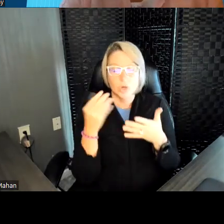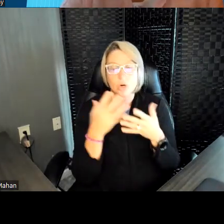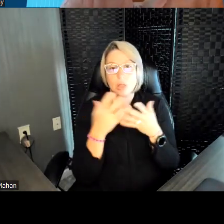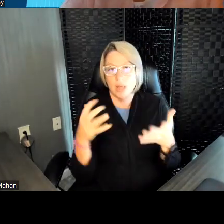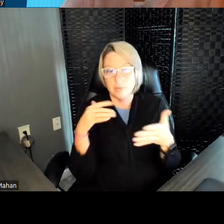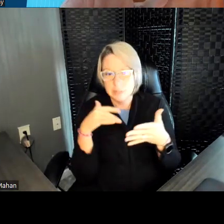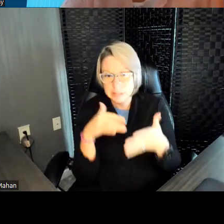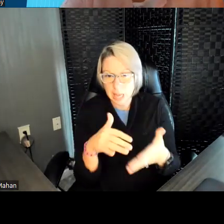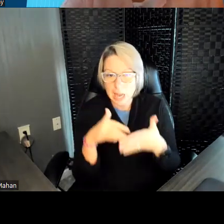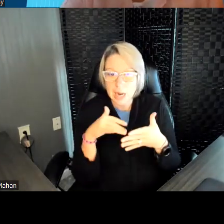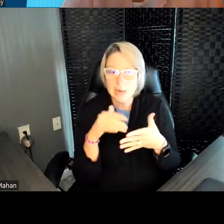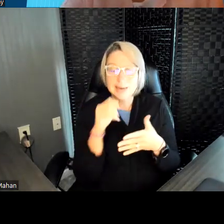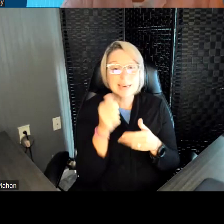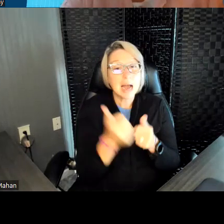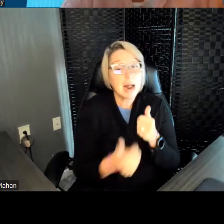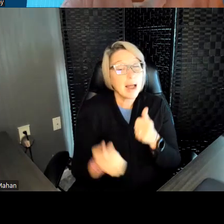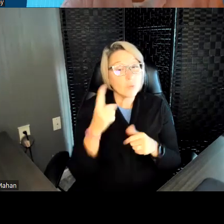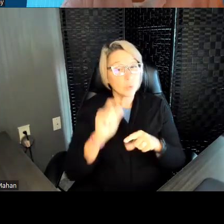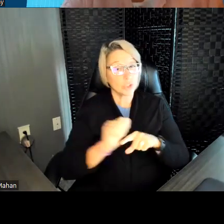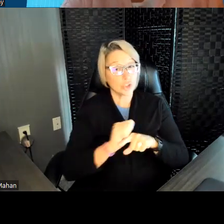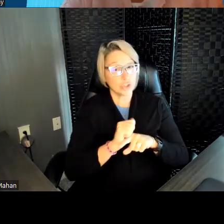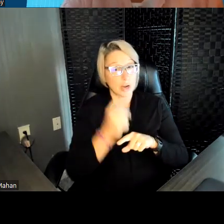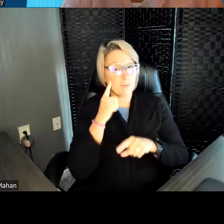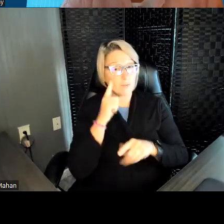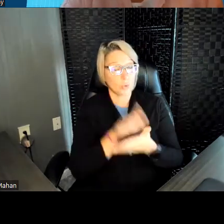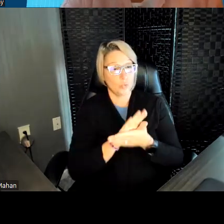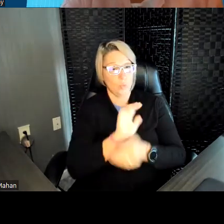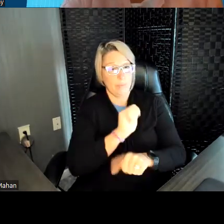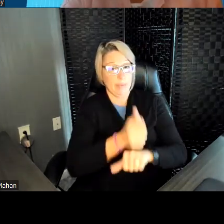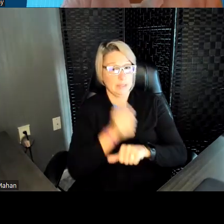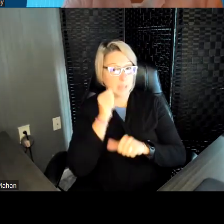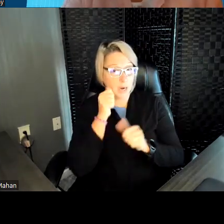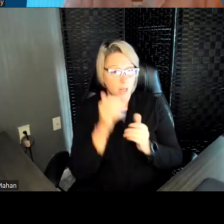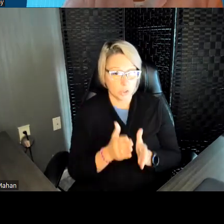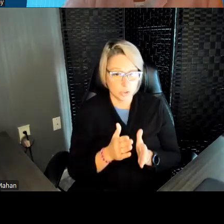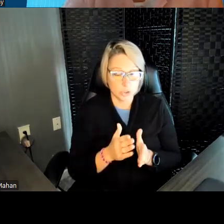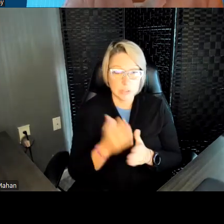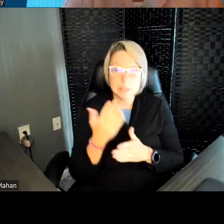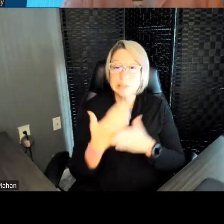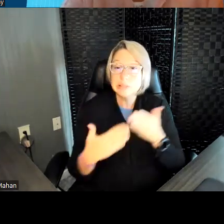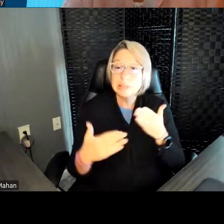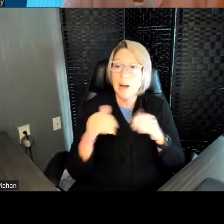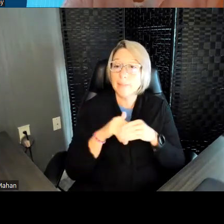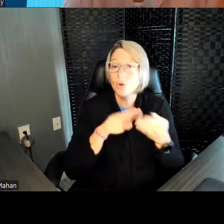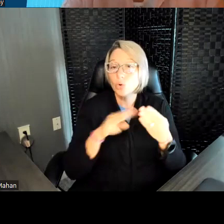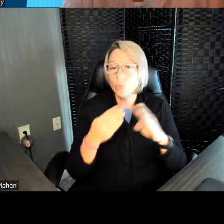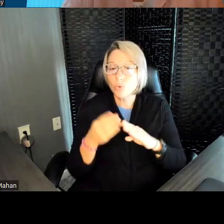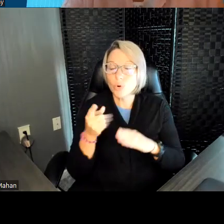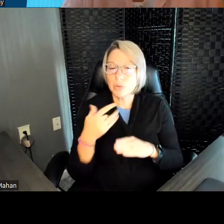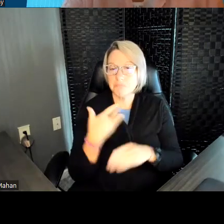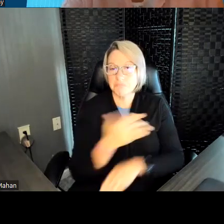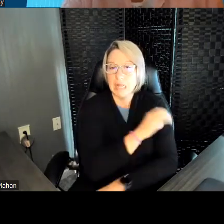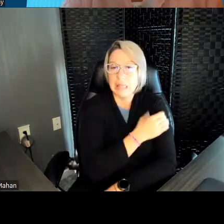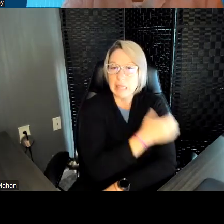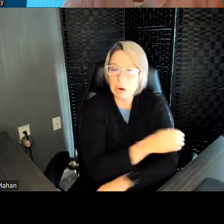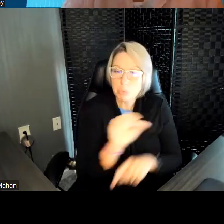is trained to be a school-based audiologist. We see people in a community who do clinical practice for lots of